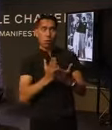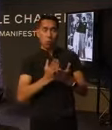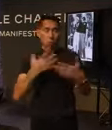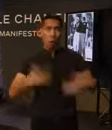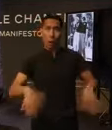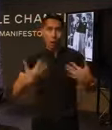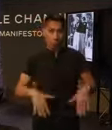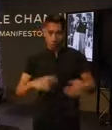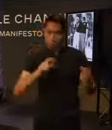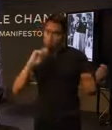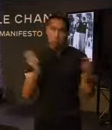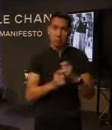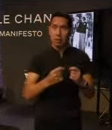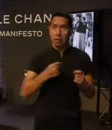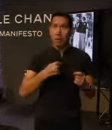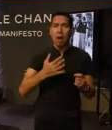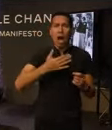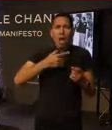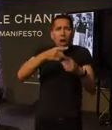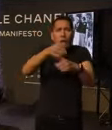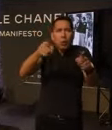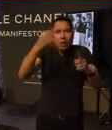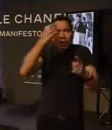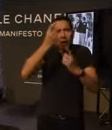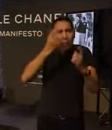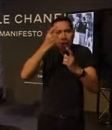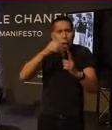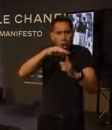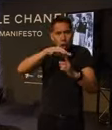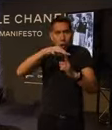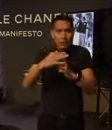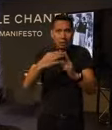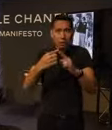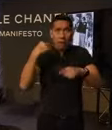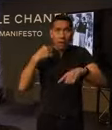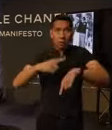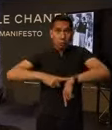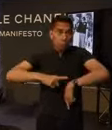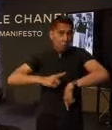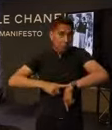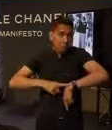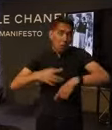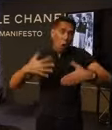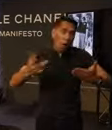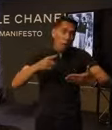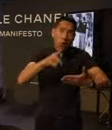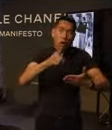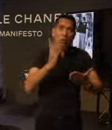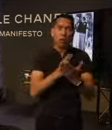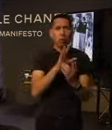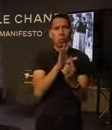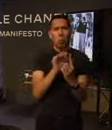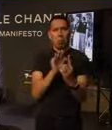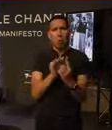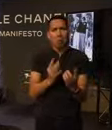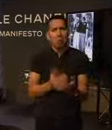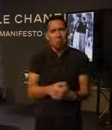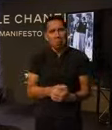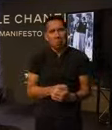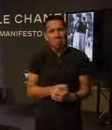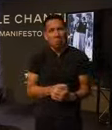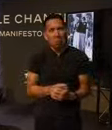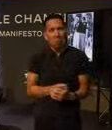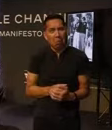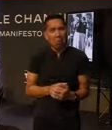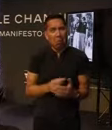And, if you know, I'd like you all to think about the context of the era. Now, of course, she did emulate Le